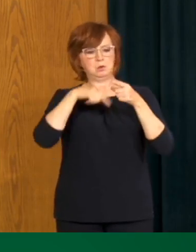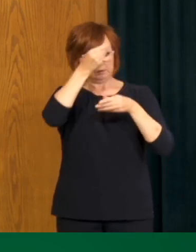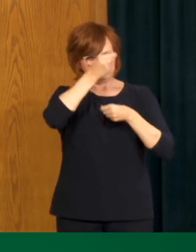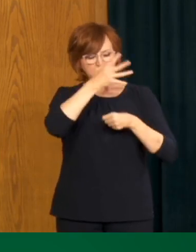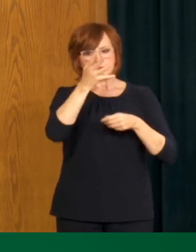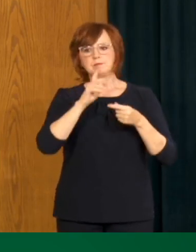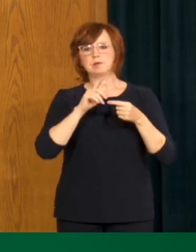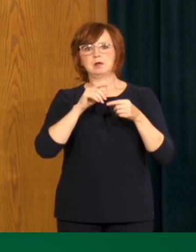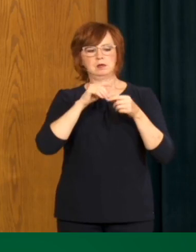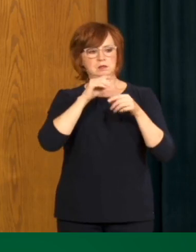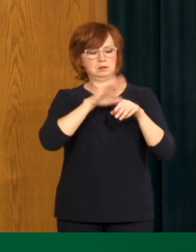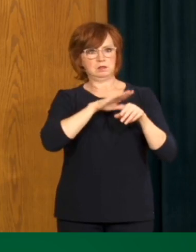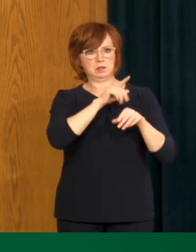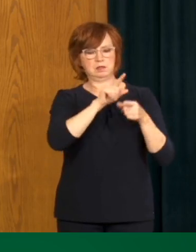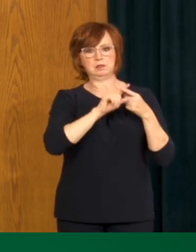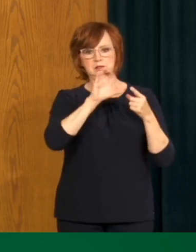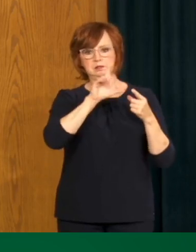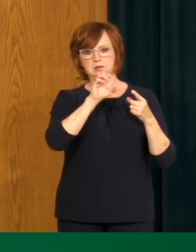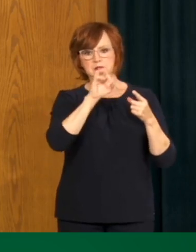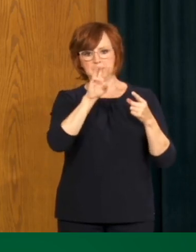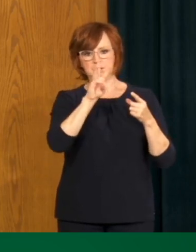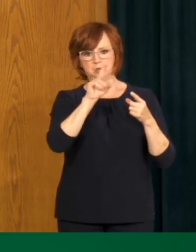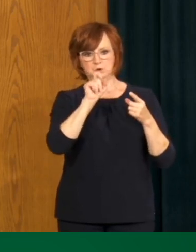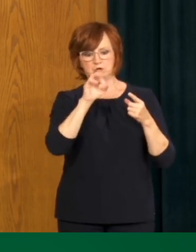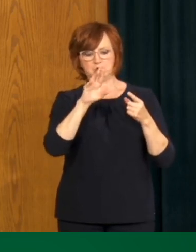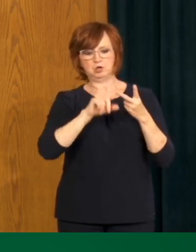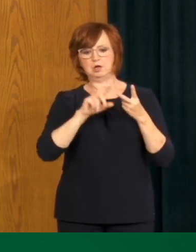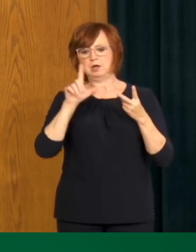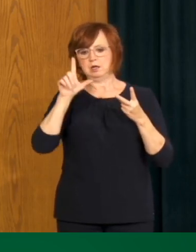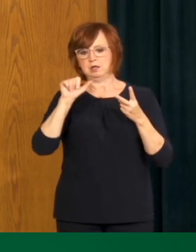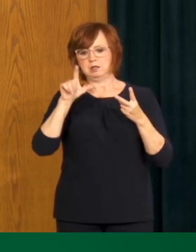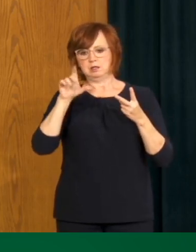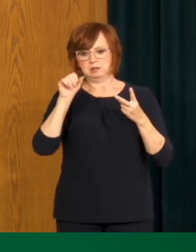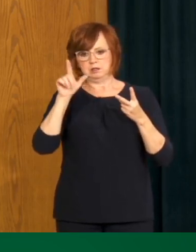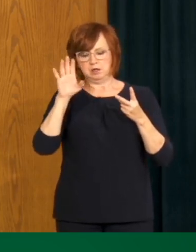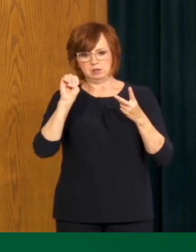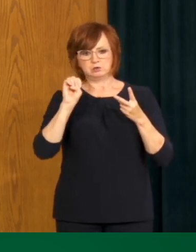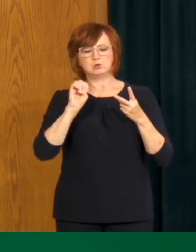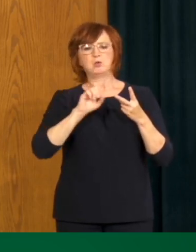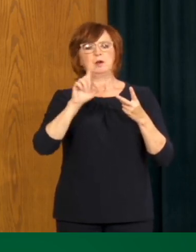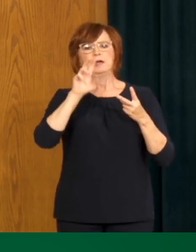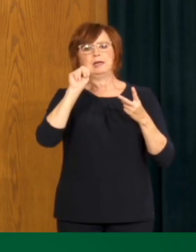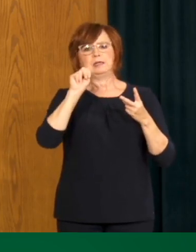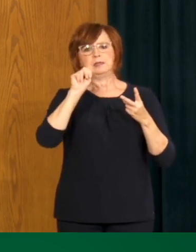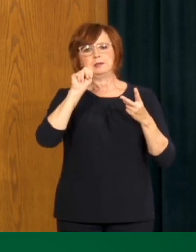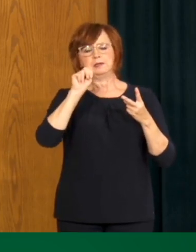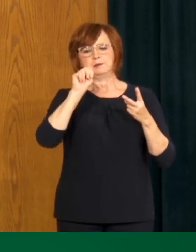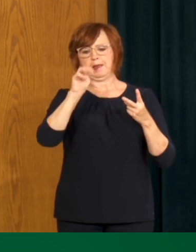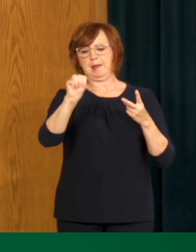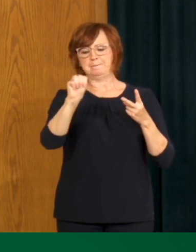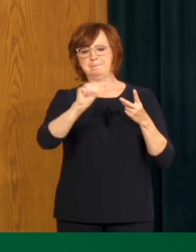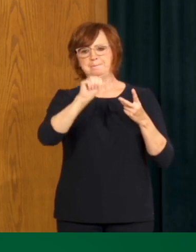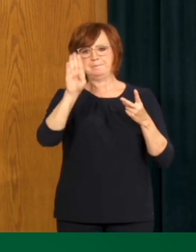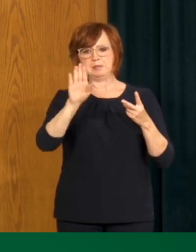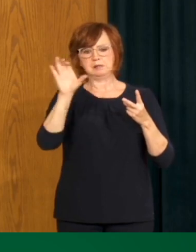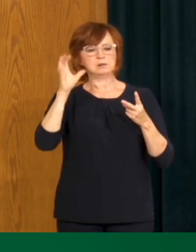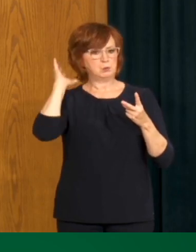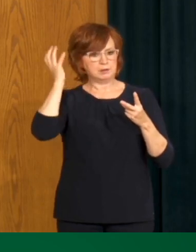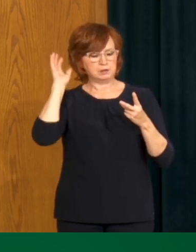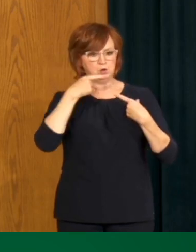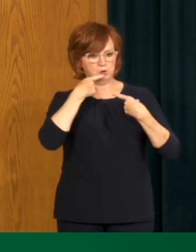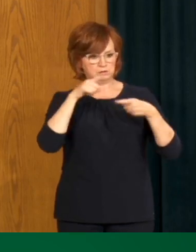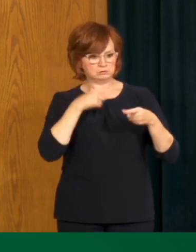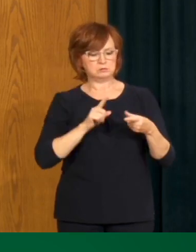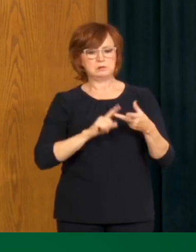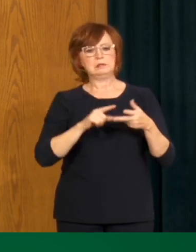community of Clearwater and La Loche on MBC Radio. And Clearwater has also implemented an 11 p.m. curfew